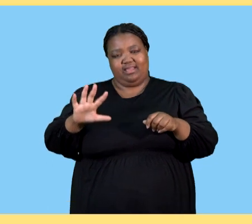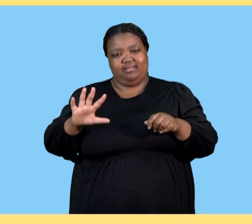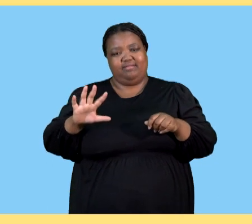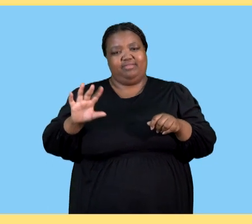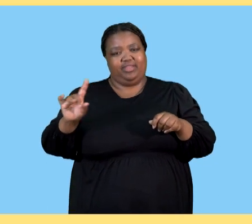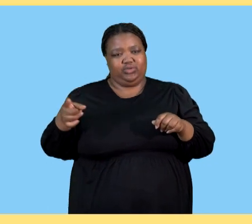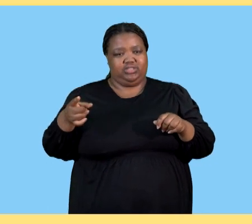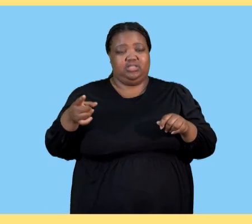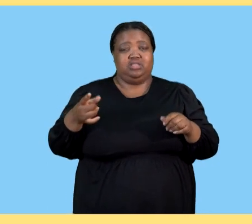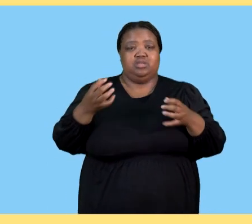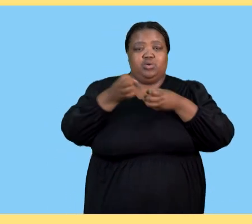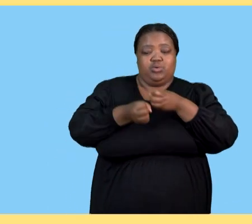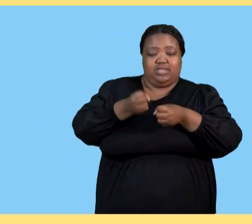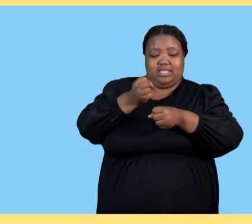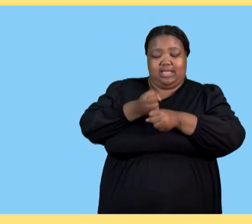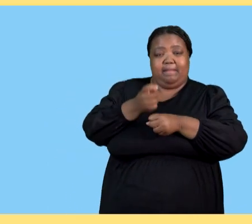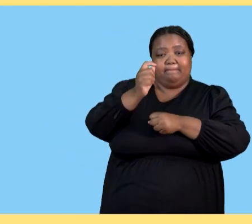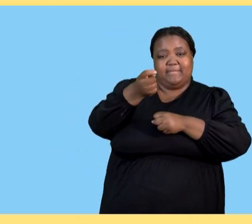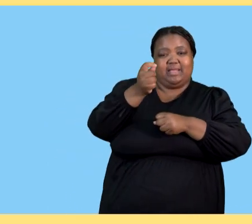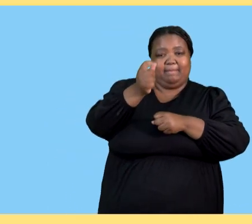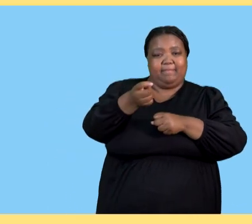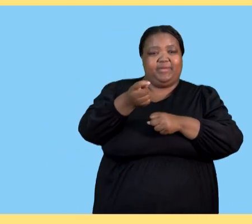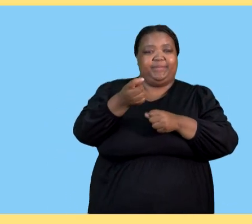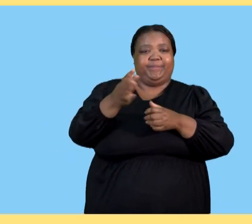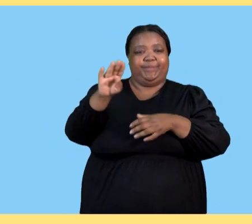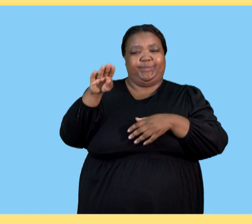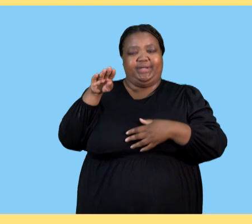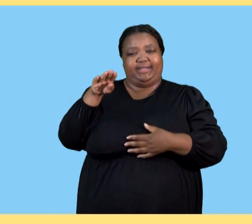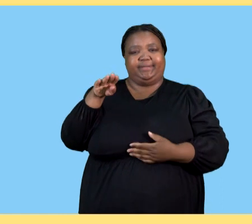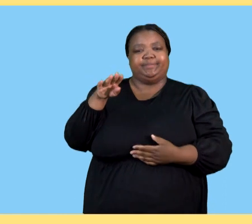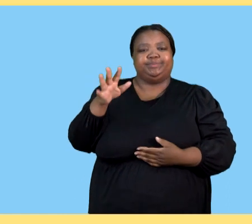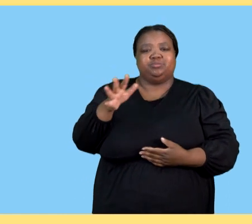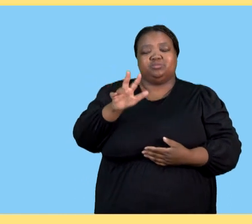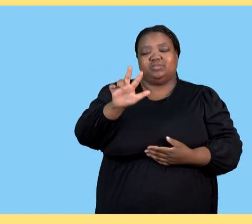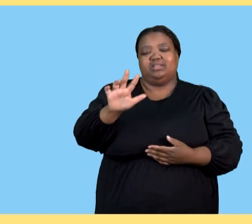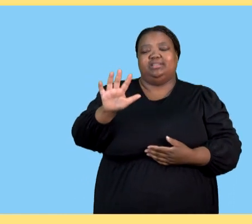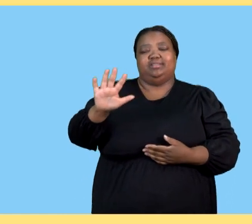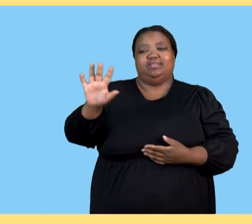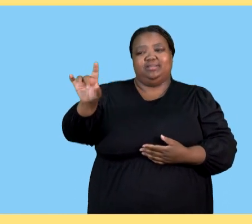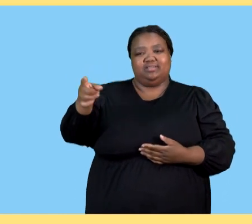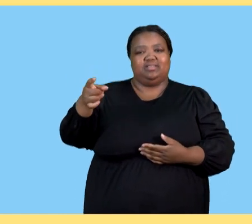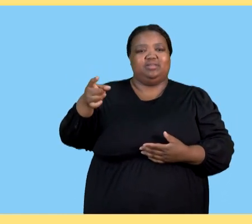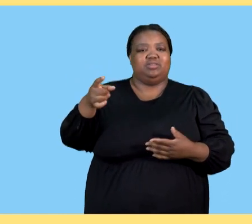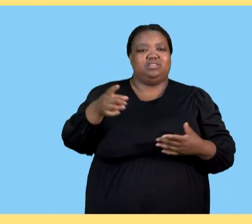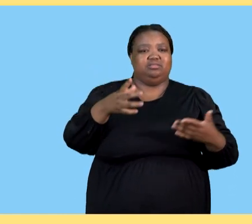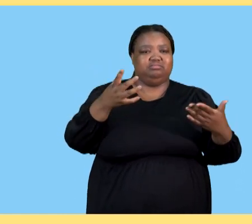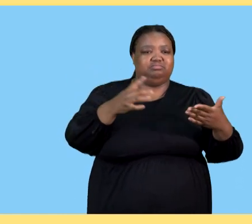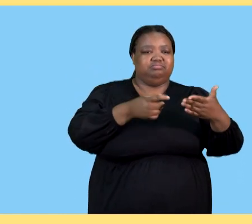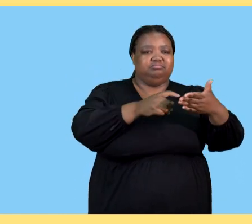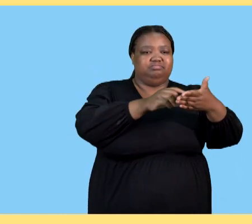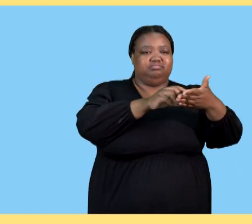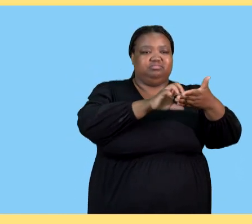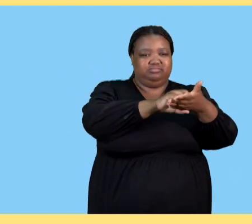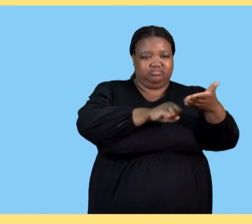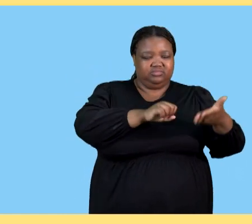45,000. My repayments for the year, that is bank, 85,000 will come to the